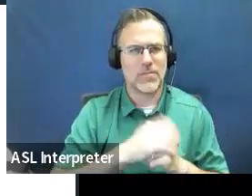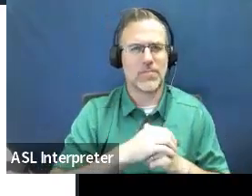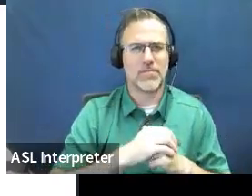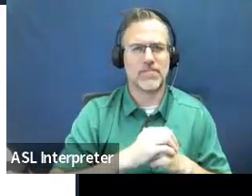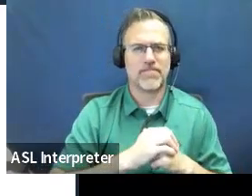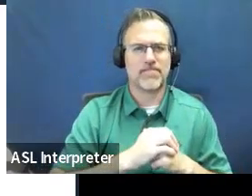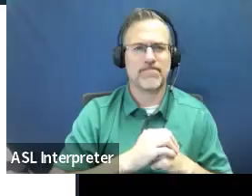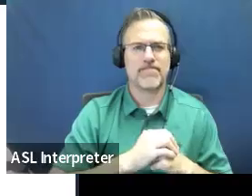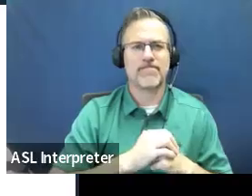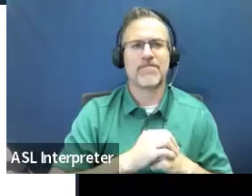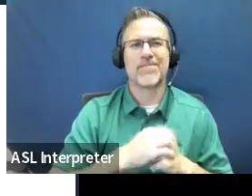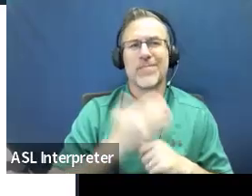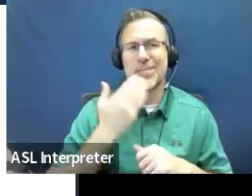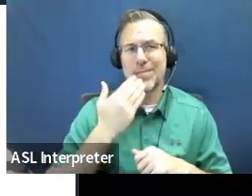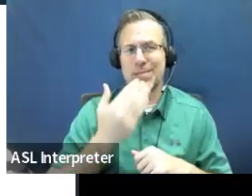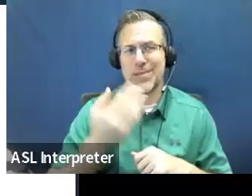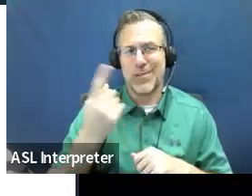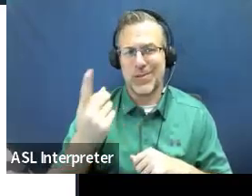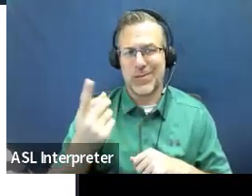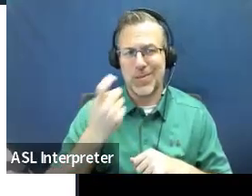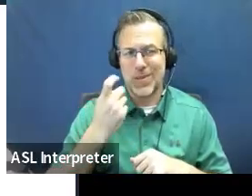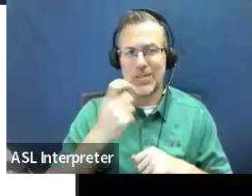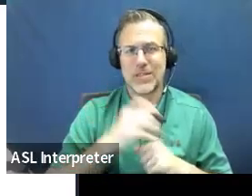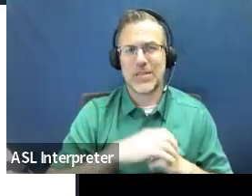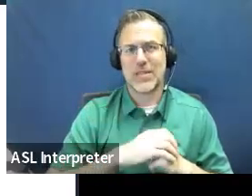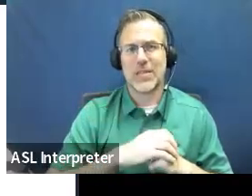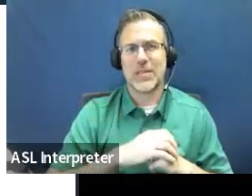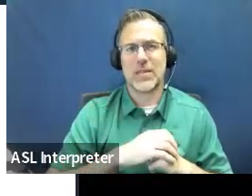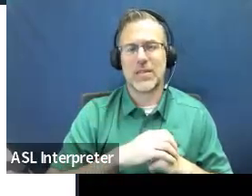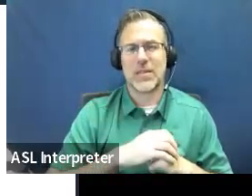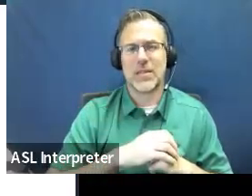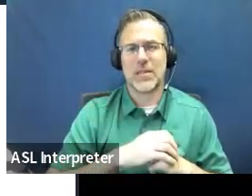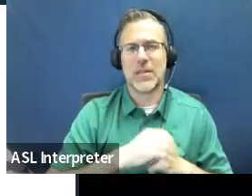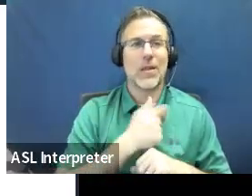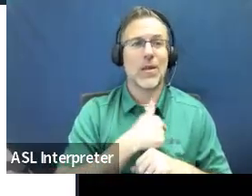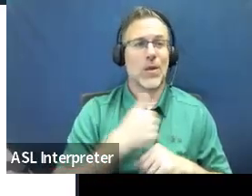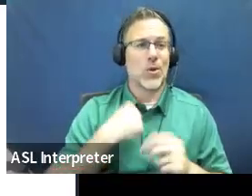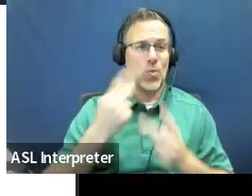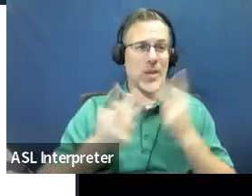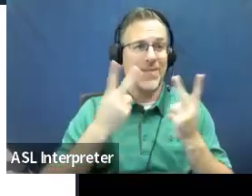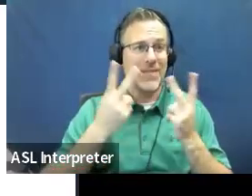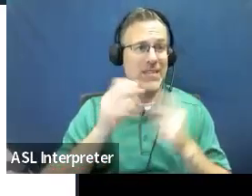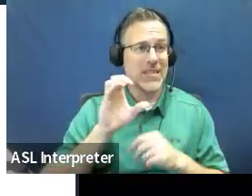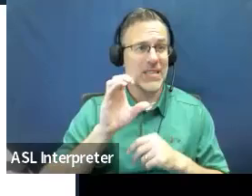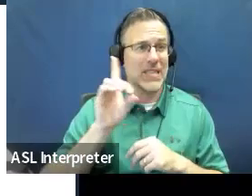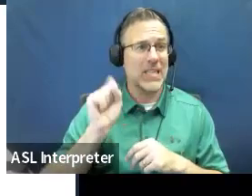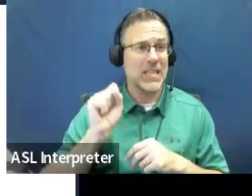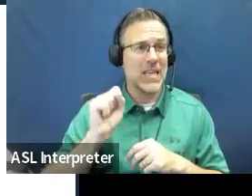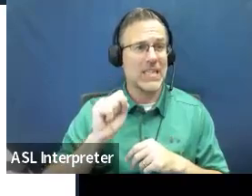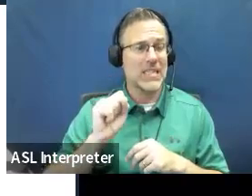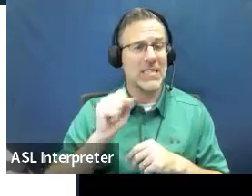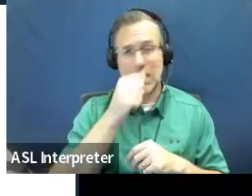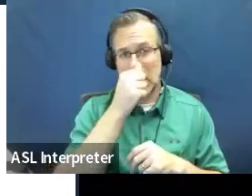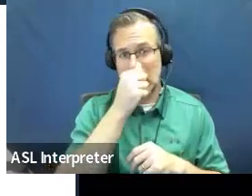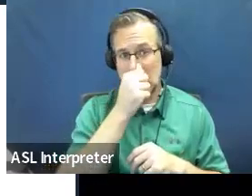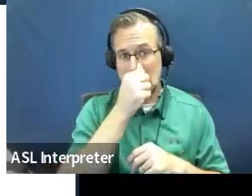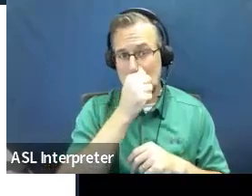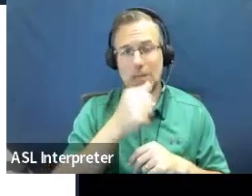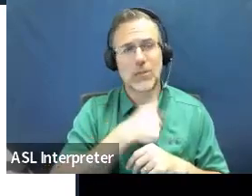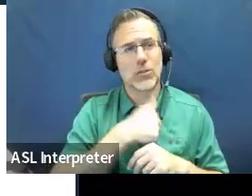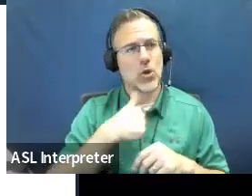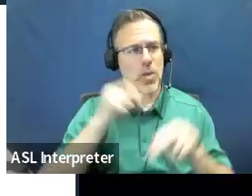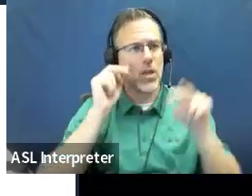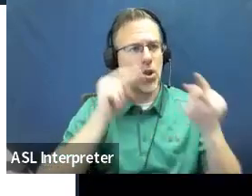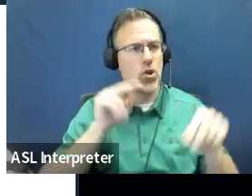good question. Oh, because we visit CDS sites, and so we do look at CDS